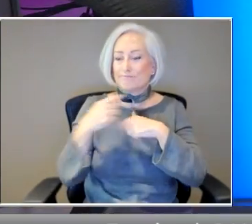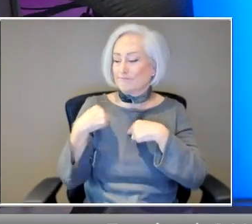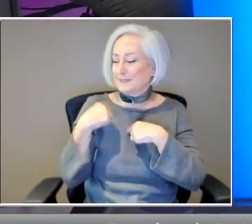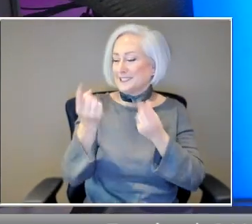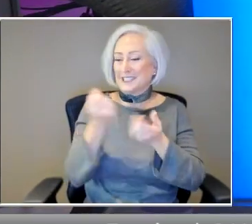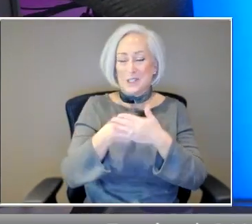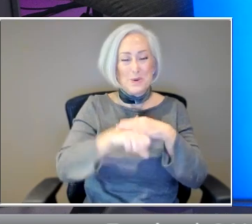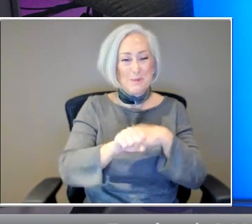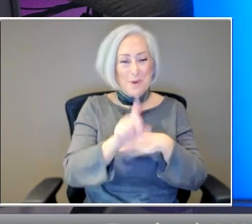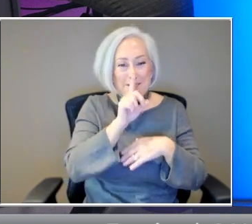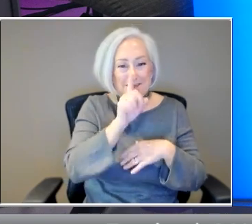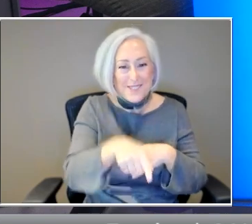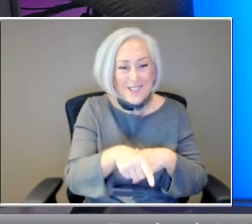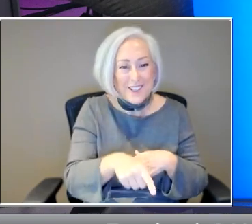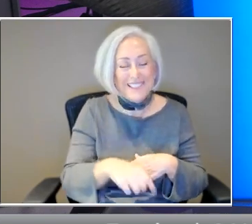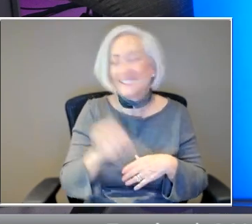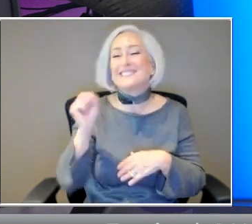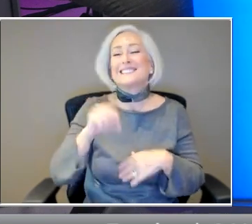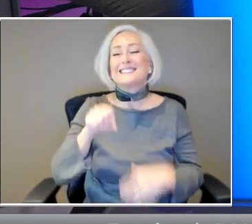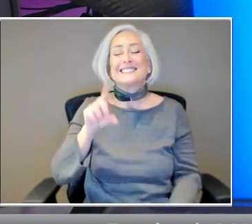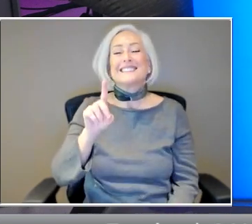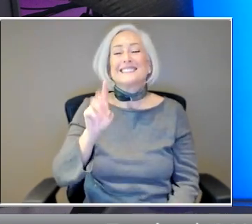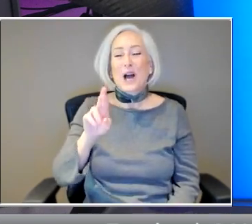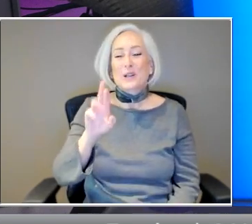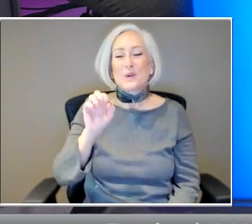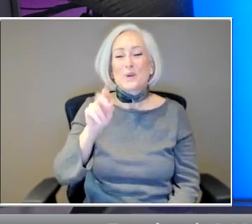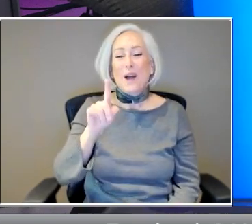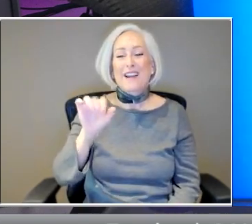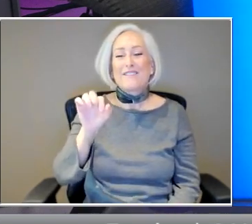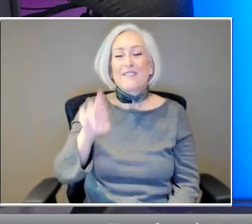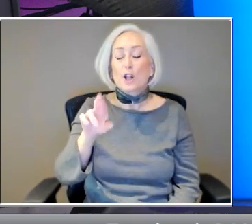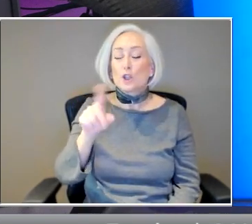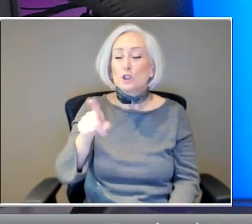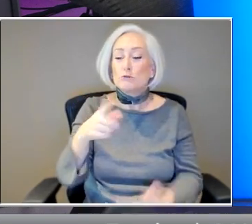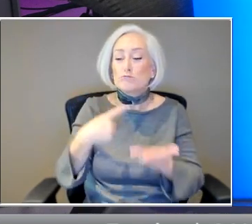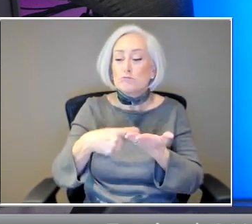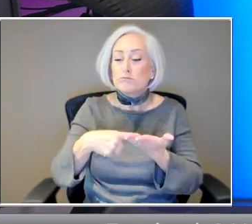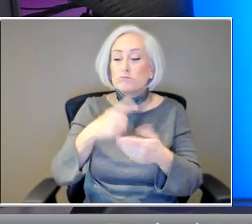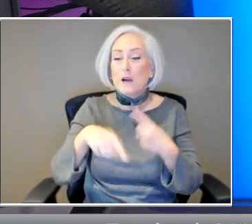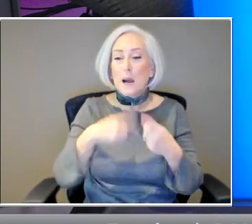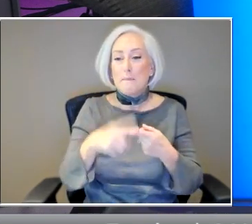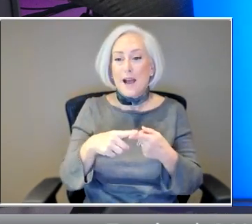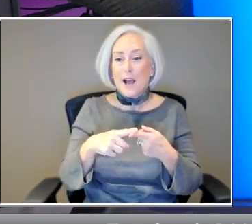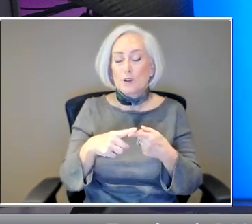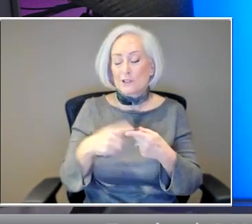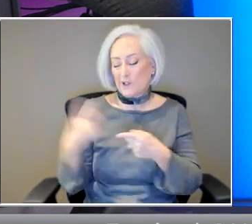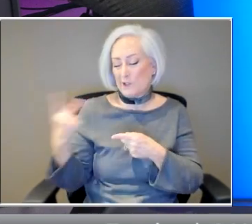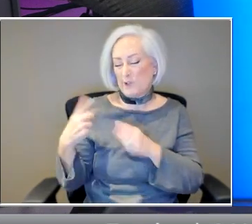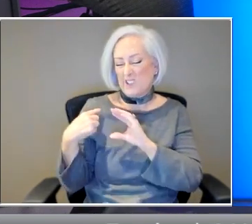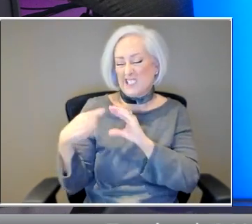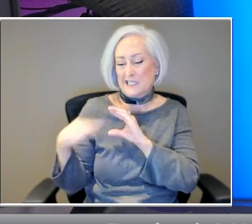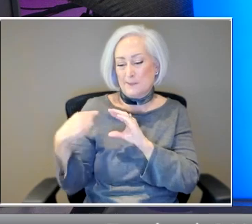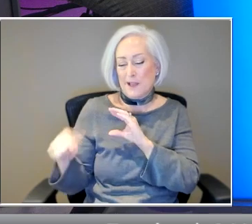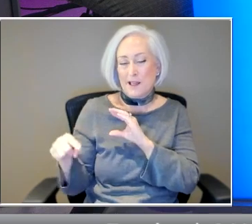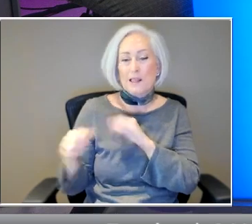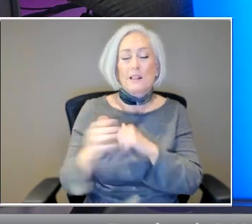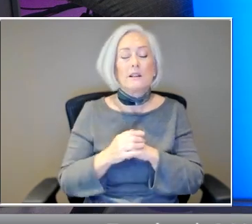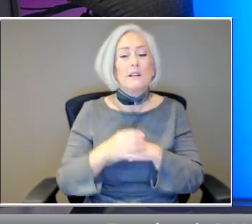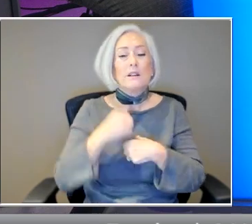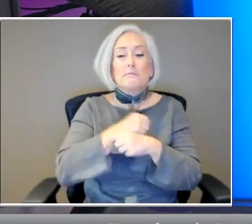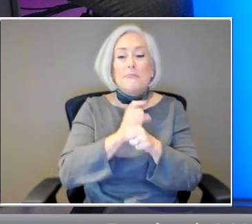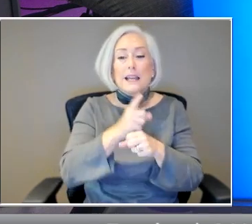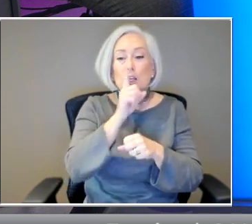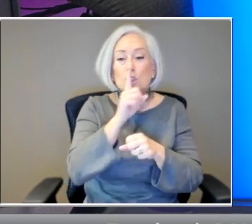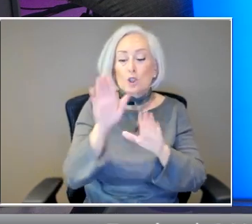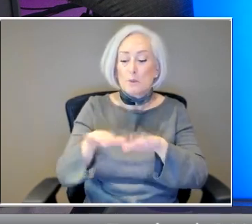sure. Dr. Rockefeller, you talked about, when we first started emailing, making sure that pediatric patients don't